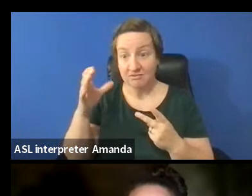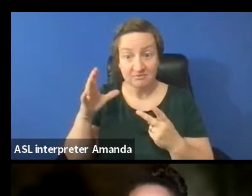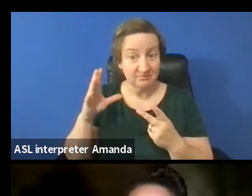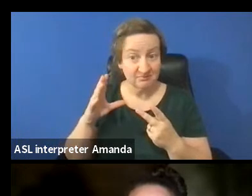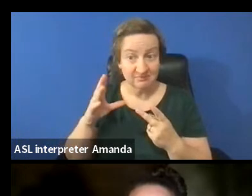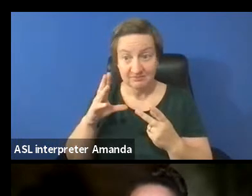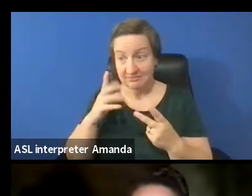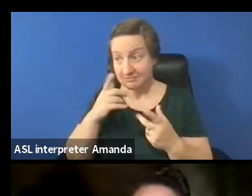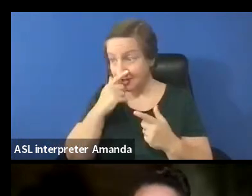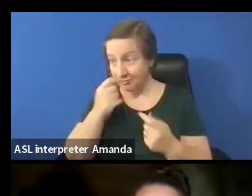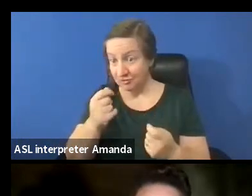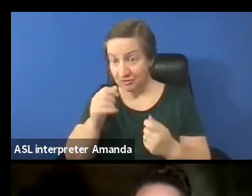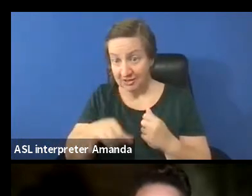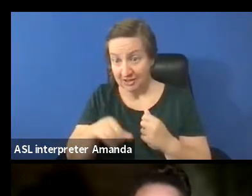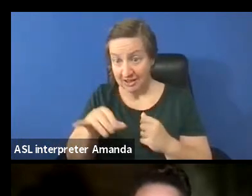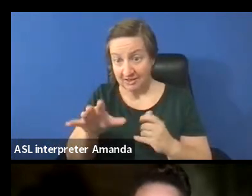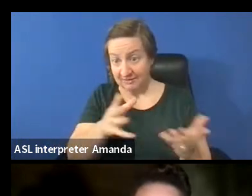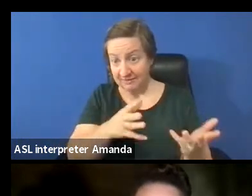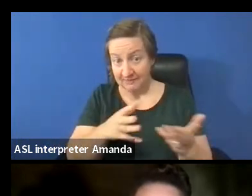interested?